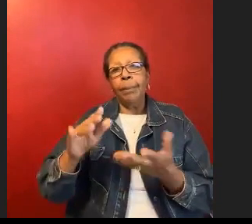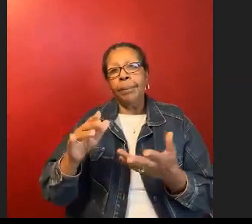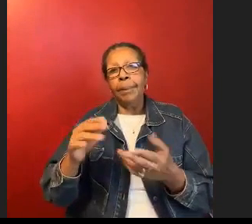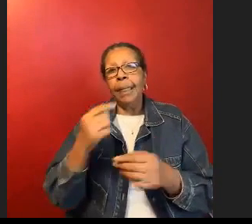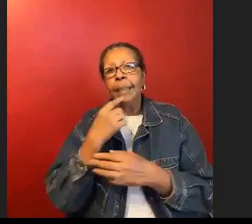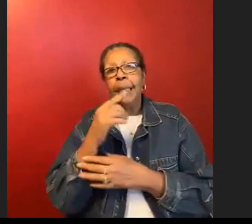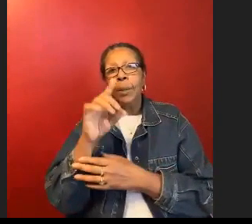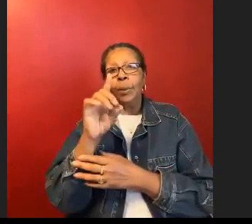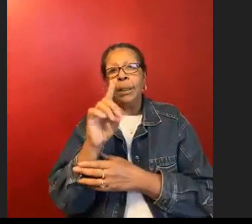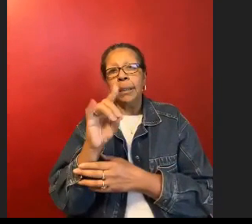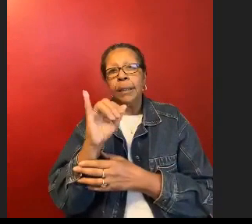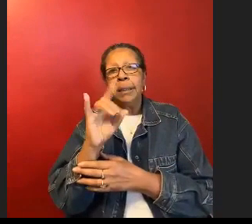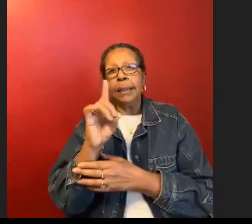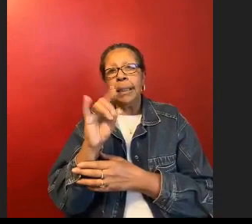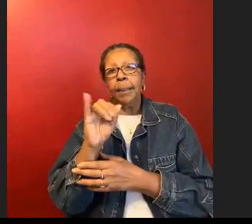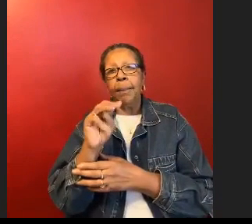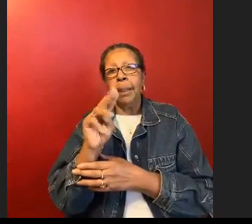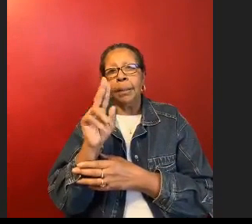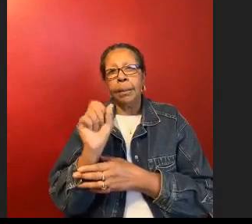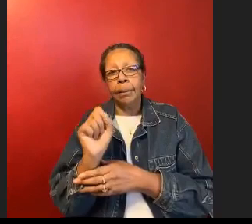Didymus means twin.